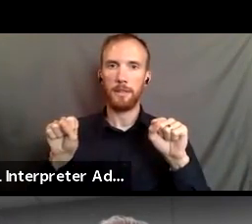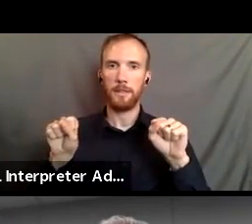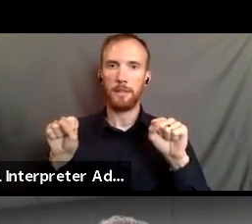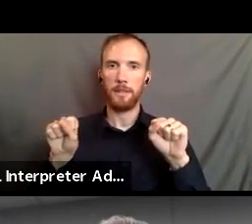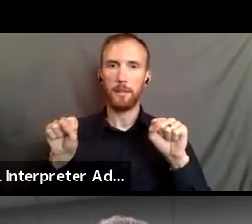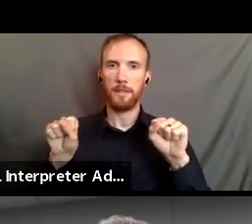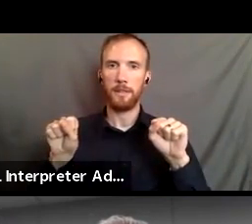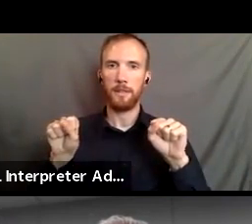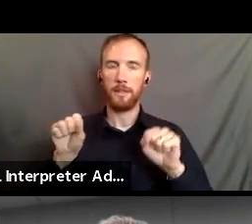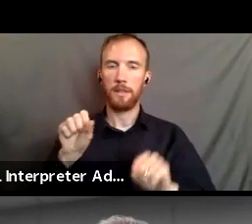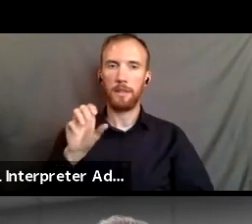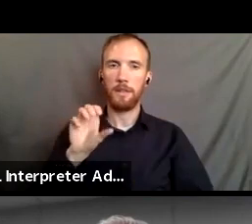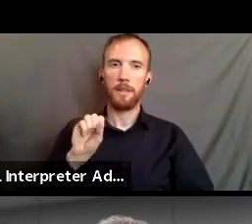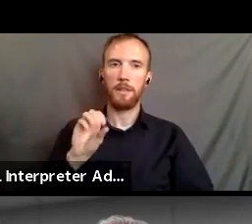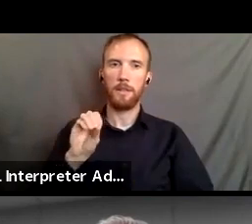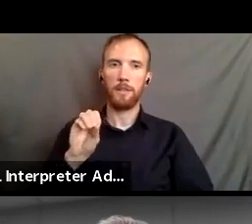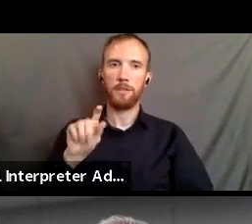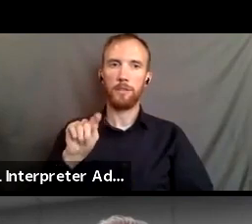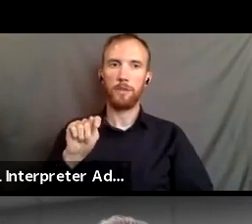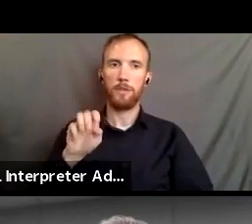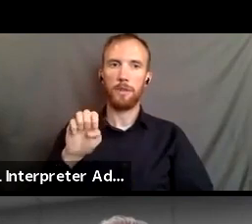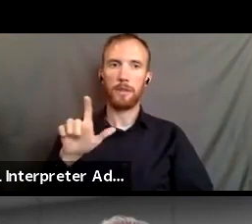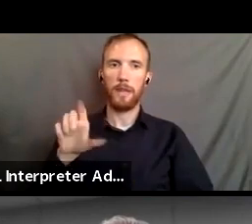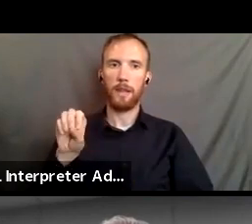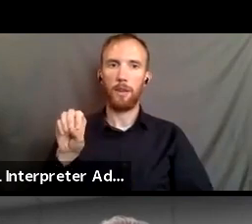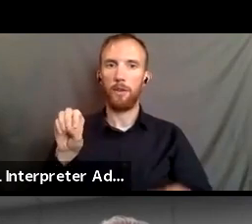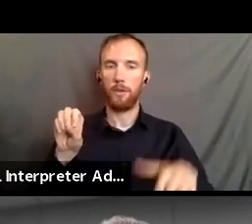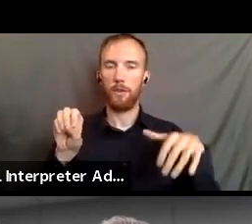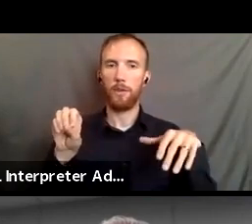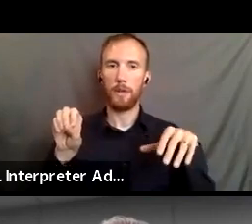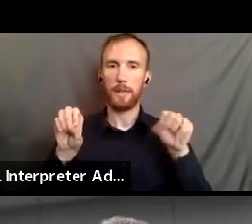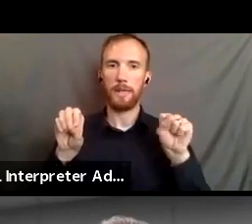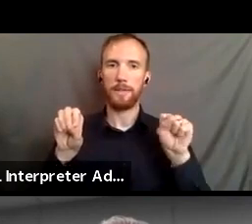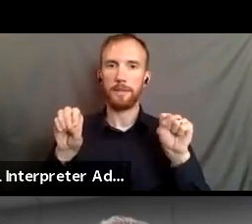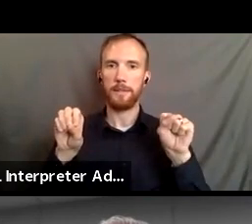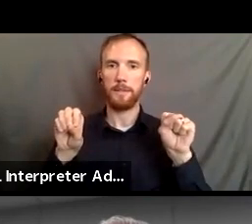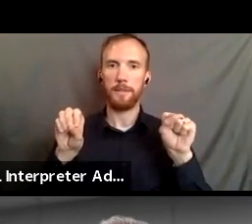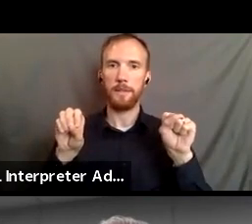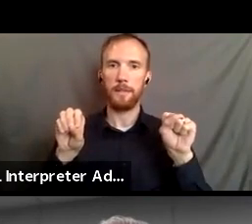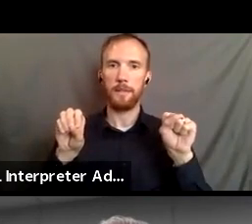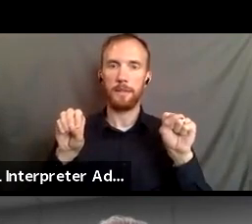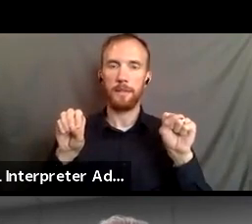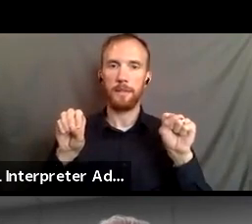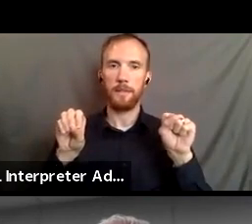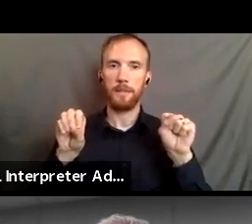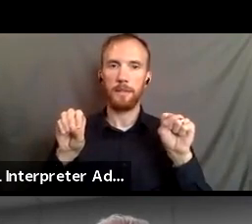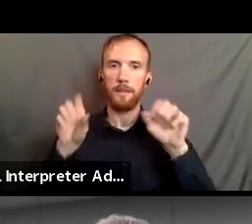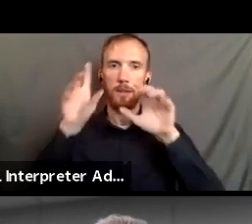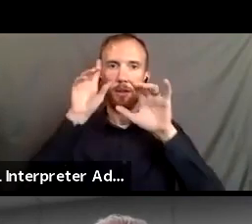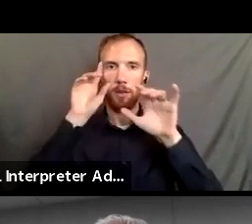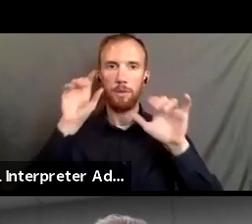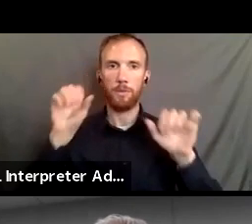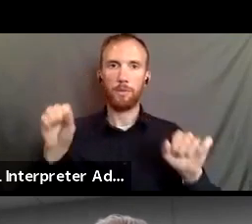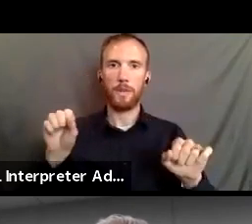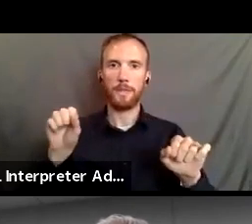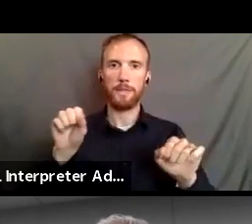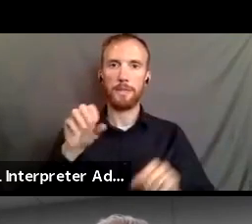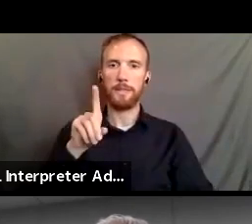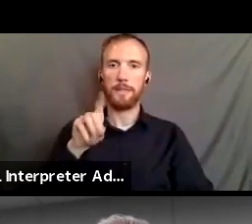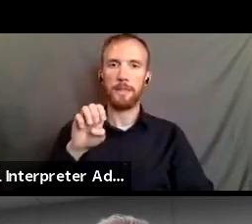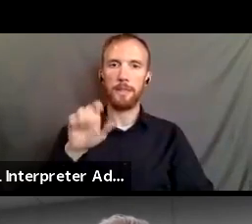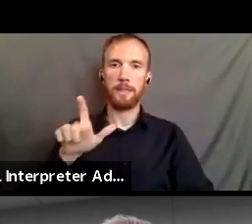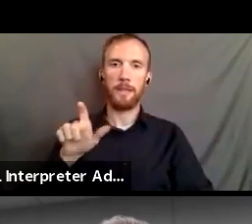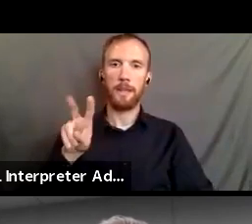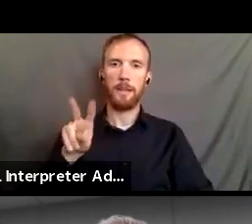member sotelo yes and president del valle yes